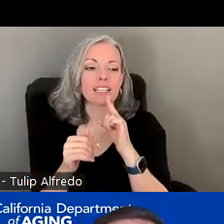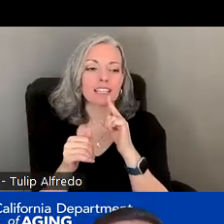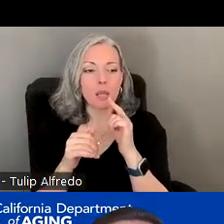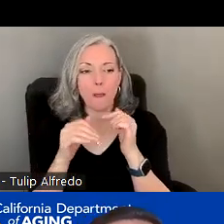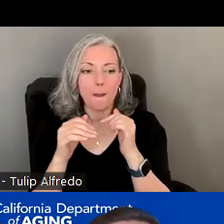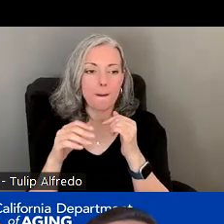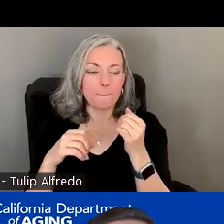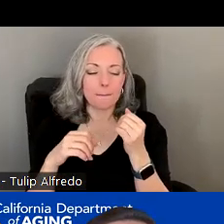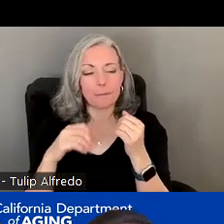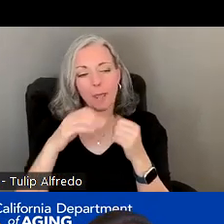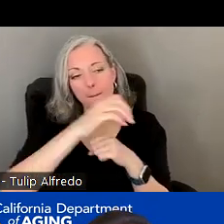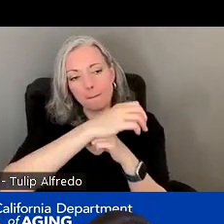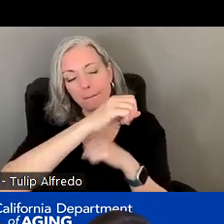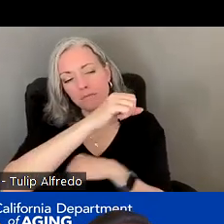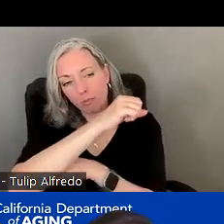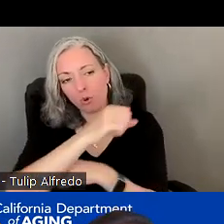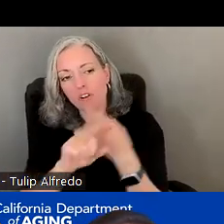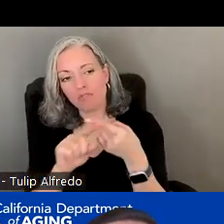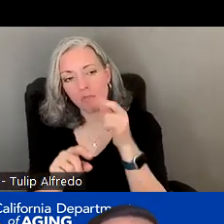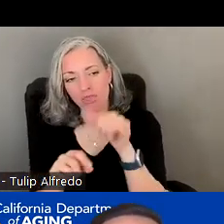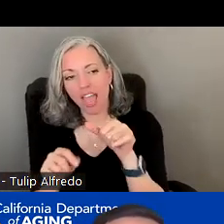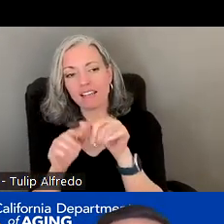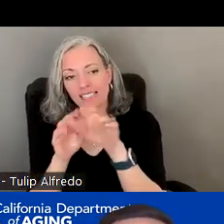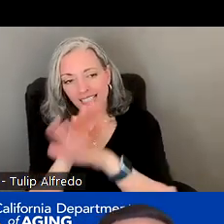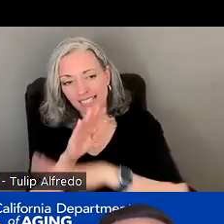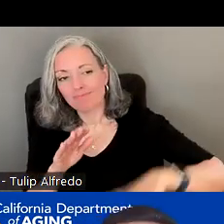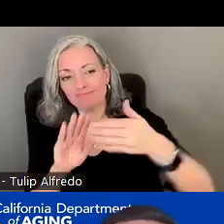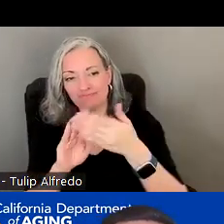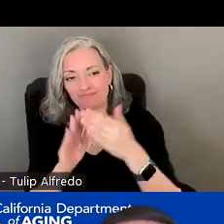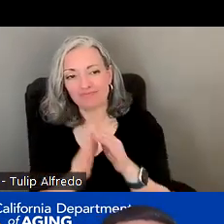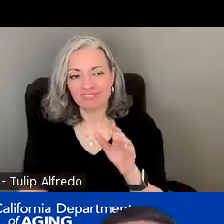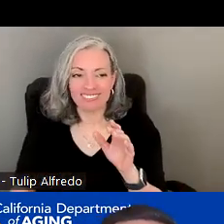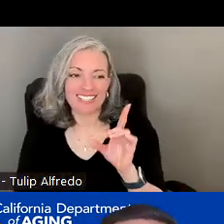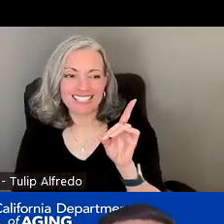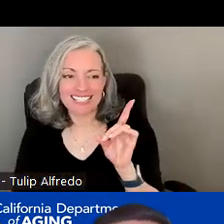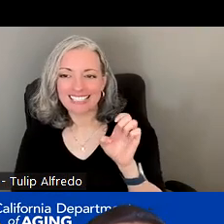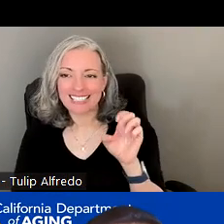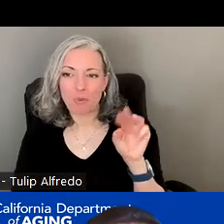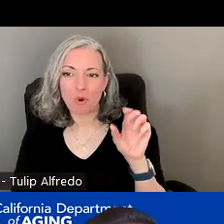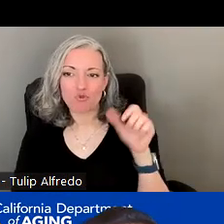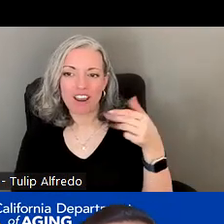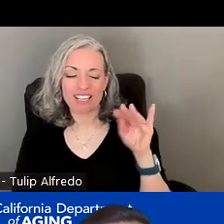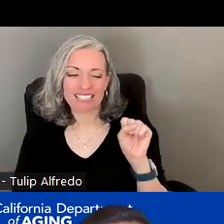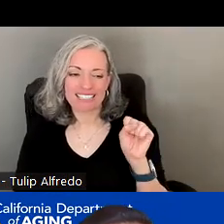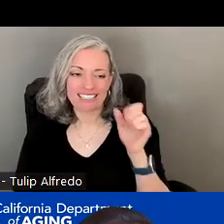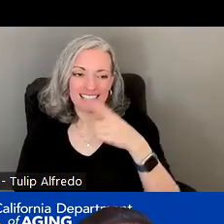upon that. In the coming weeks, we'll have a lot more information about the demographics of survey respondents and the results as well. And in terms of